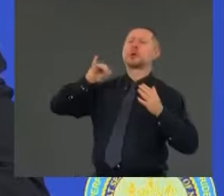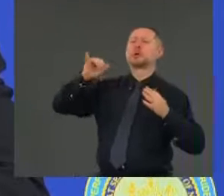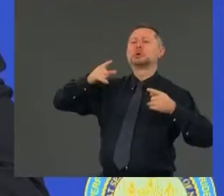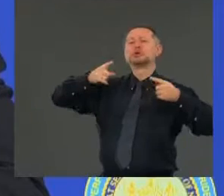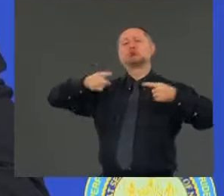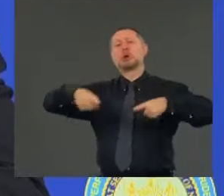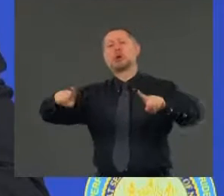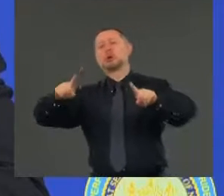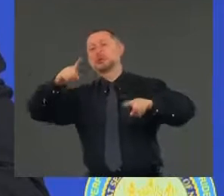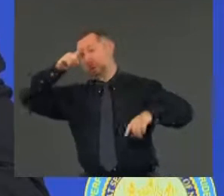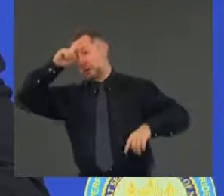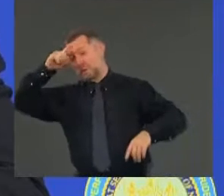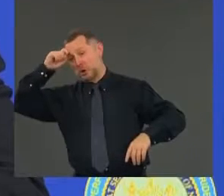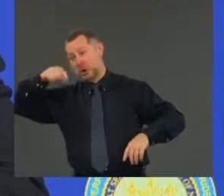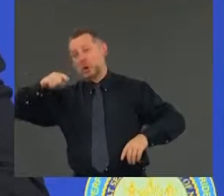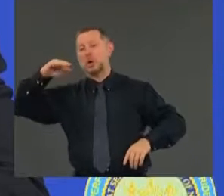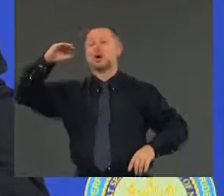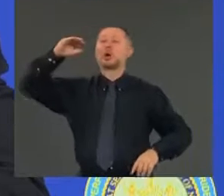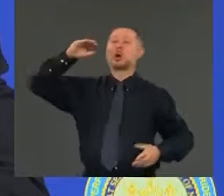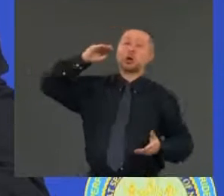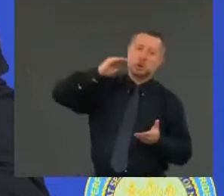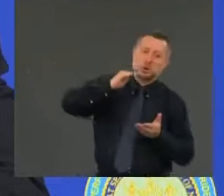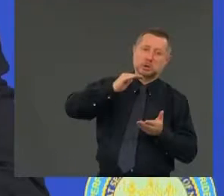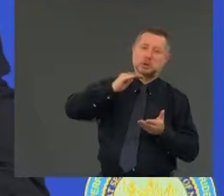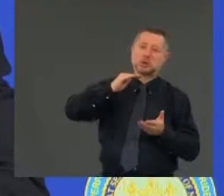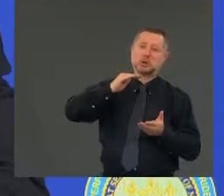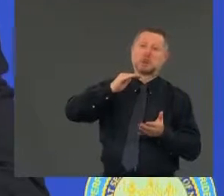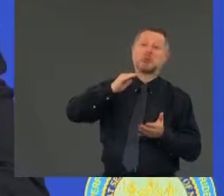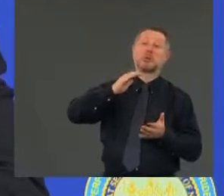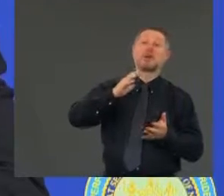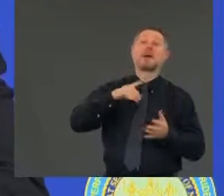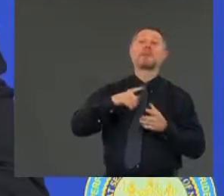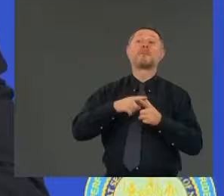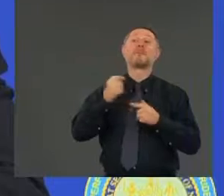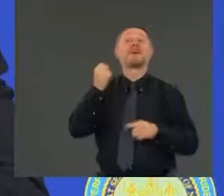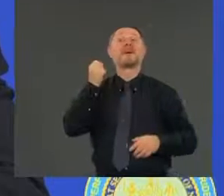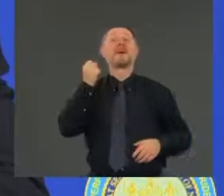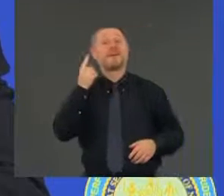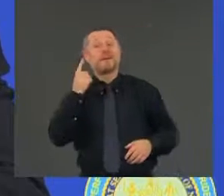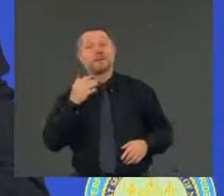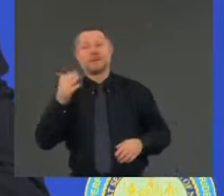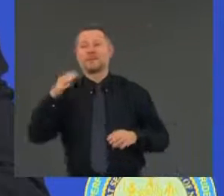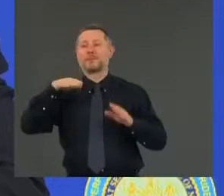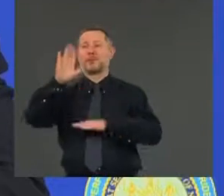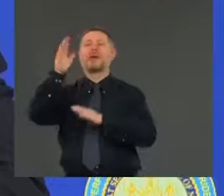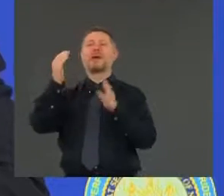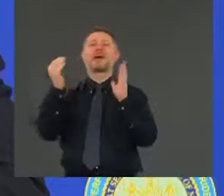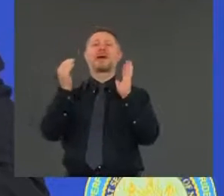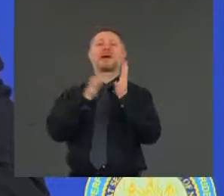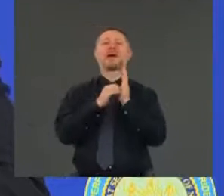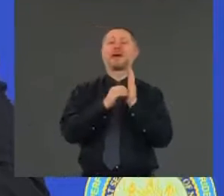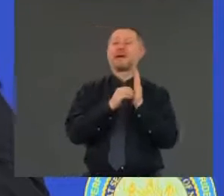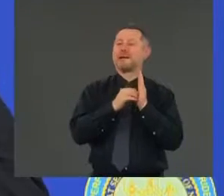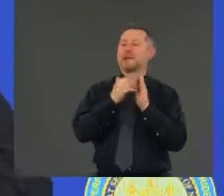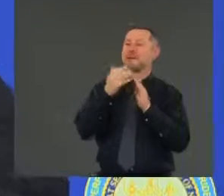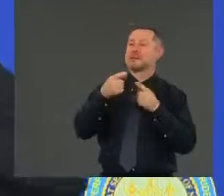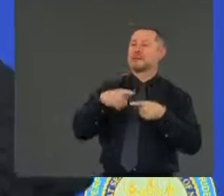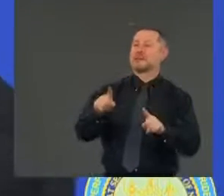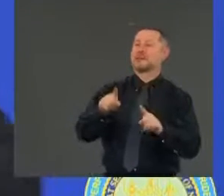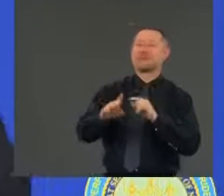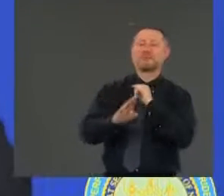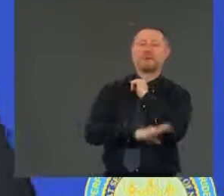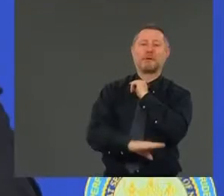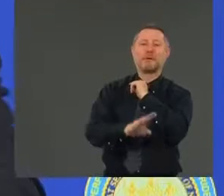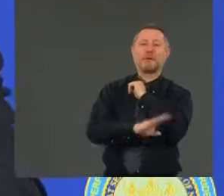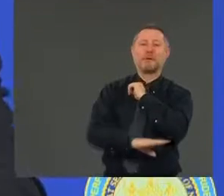because of the summer climate, but then it comes back It increases in the fall because it